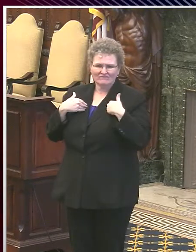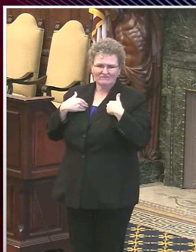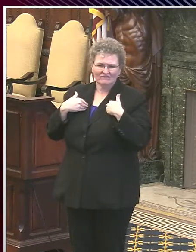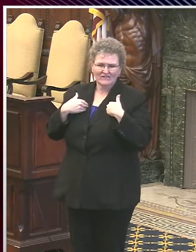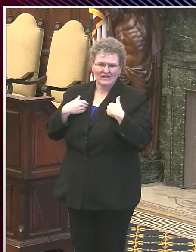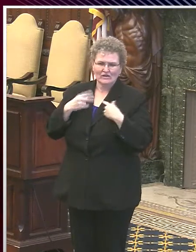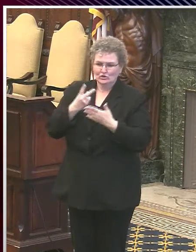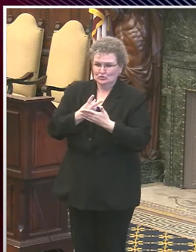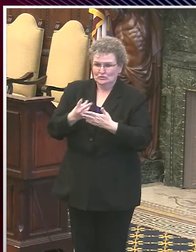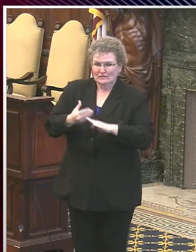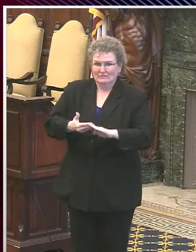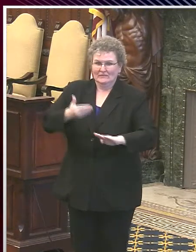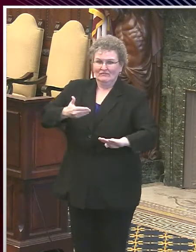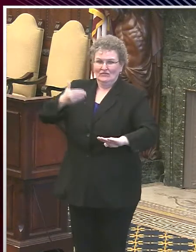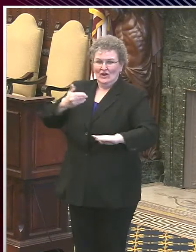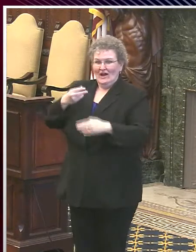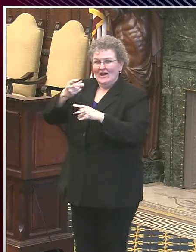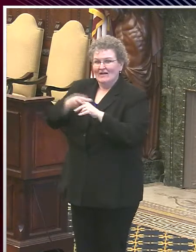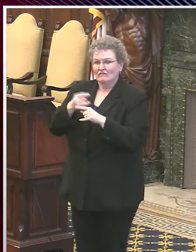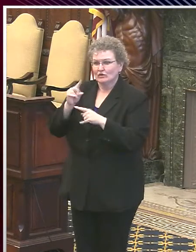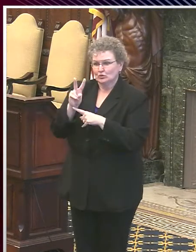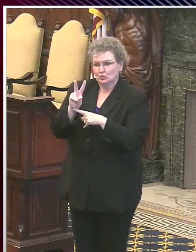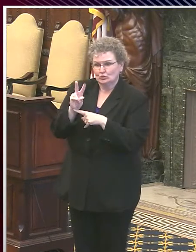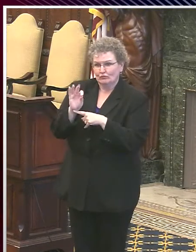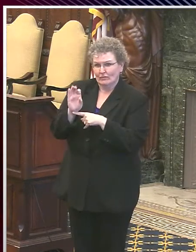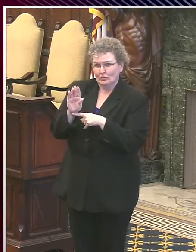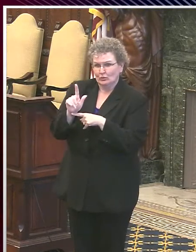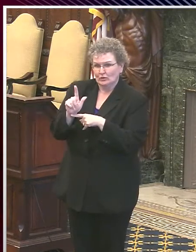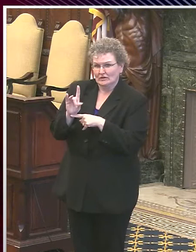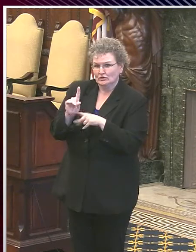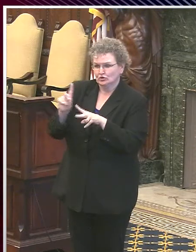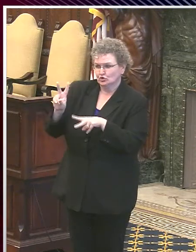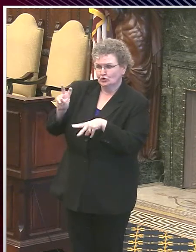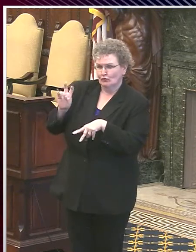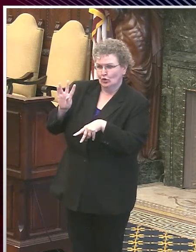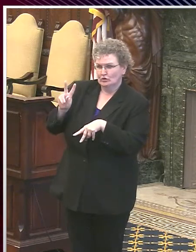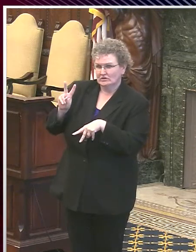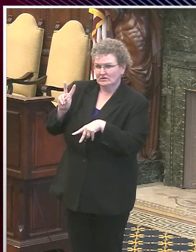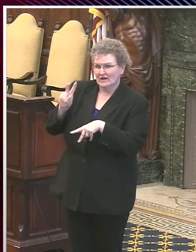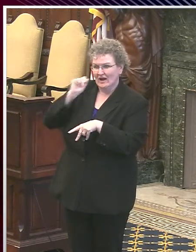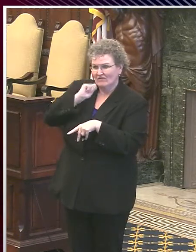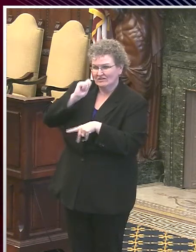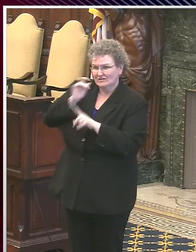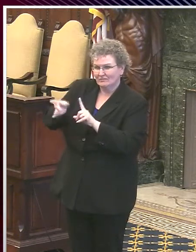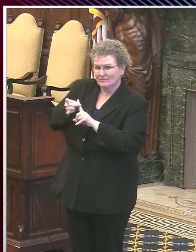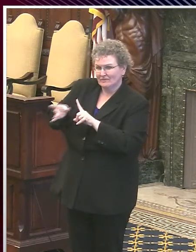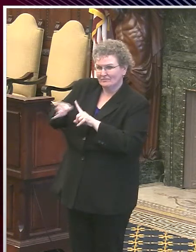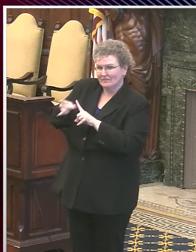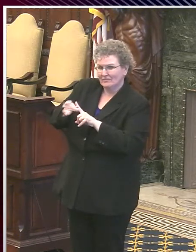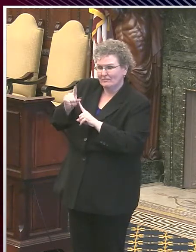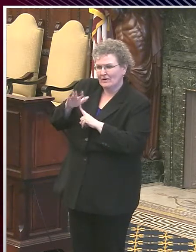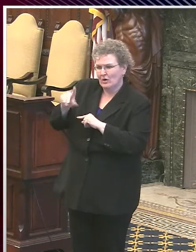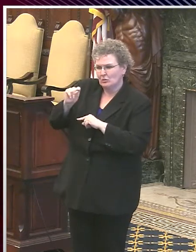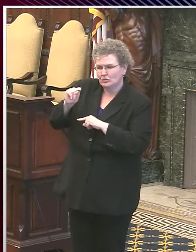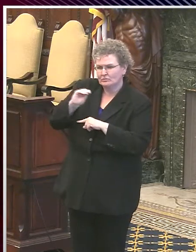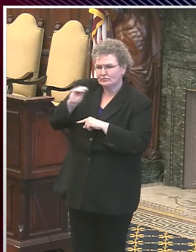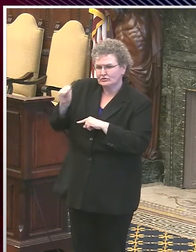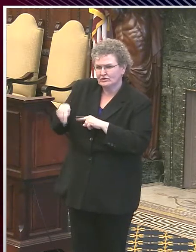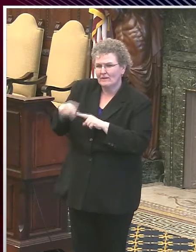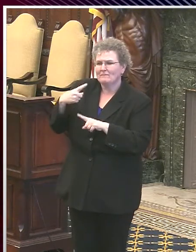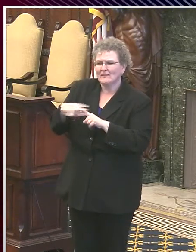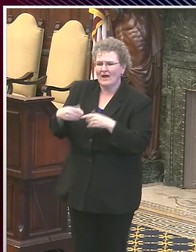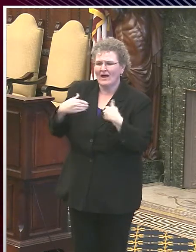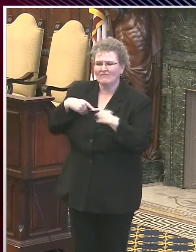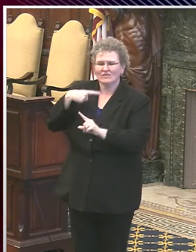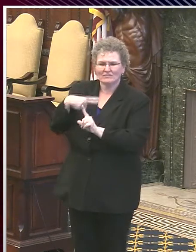week that ended on February 20th, we averaged 242 cases per day, and 4.0% of the tests were positive. So I'm